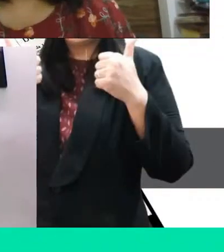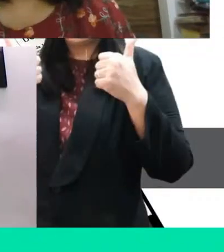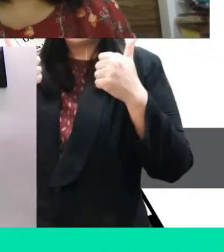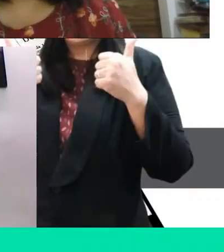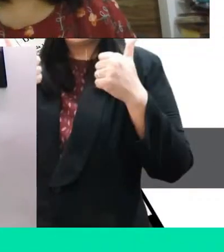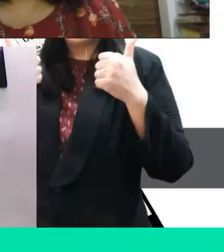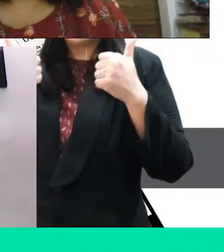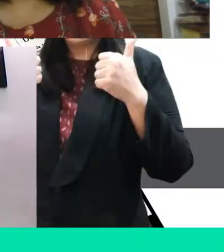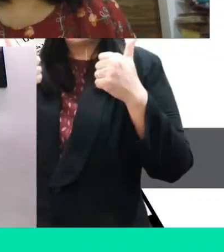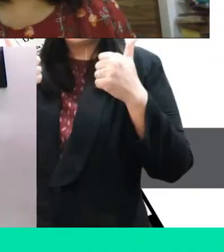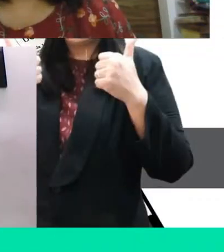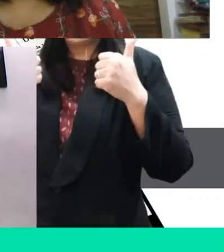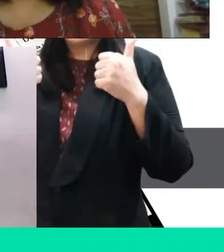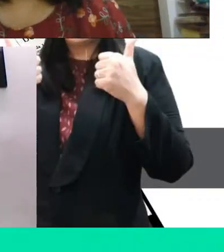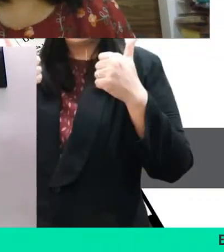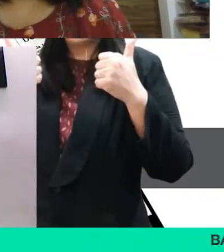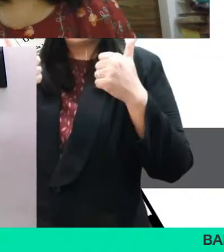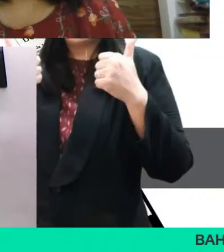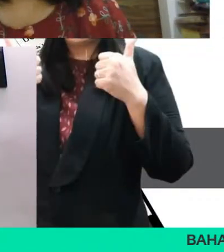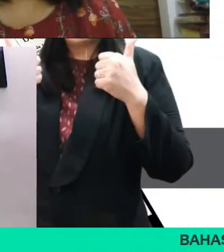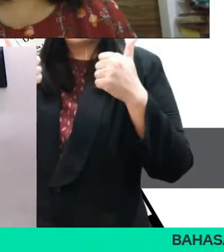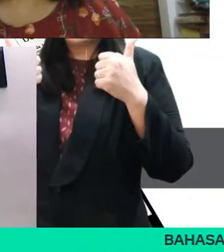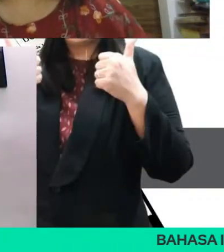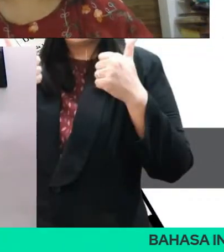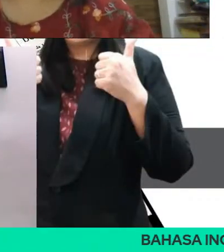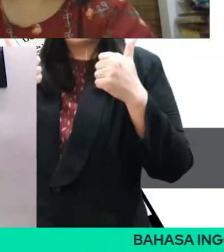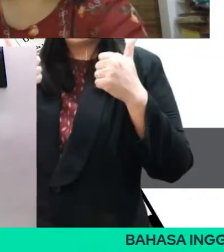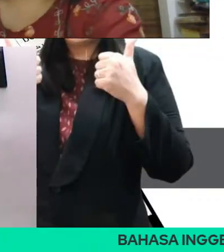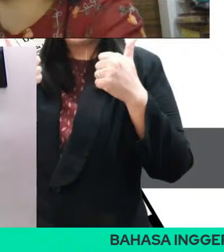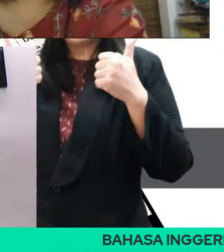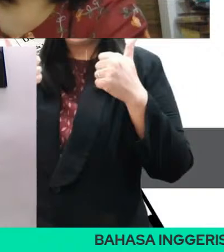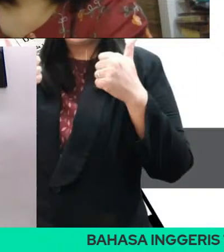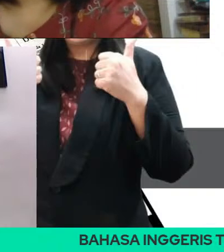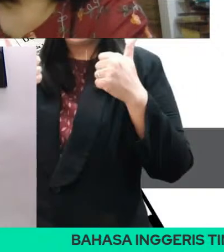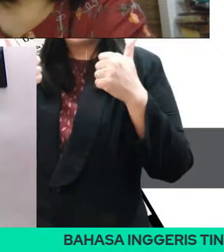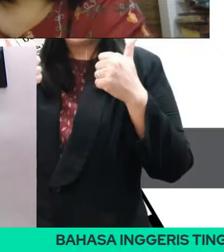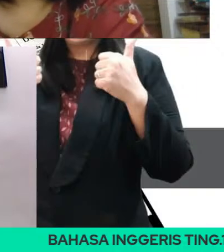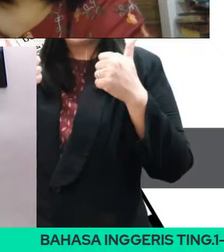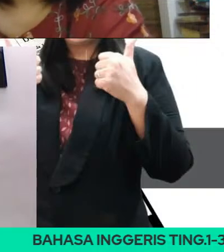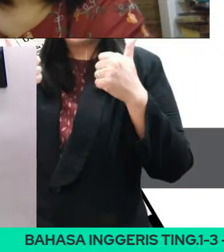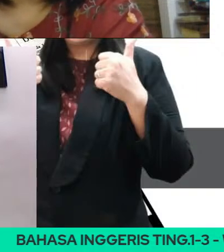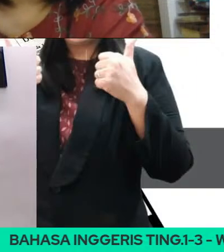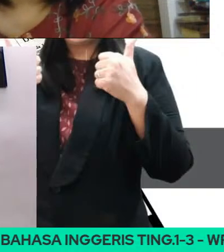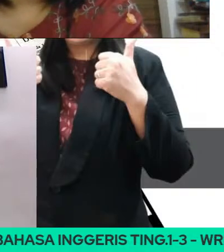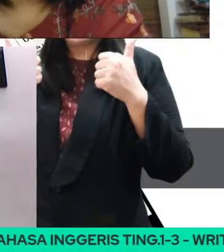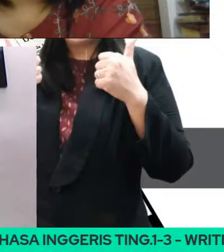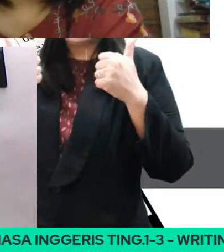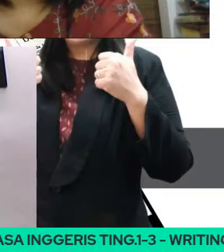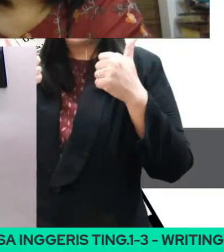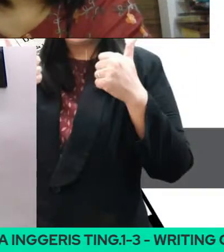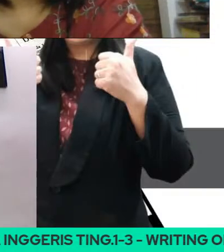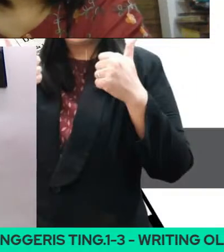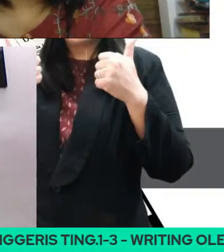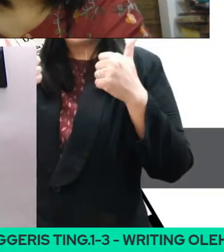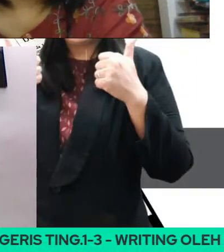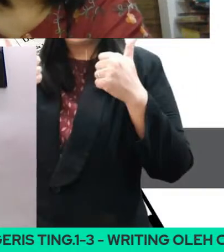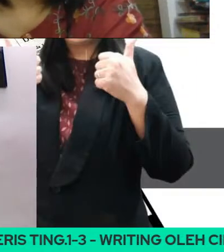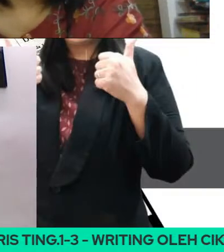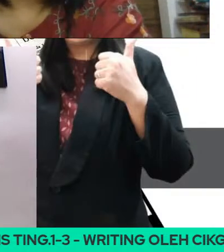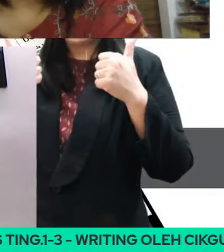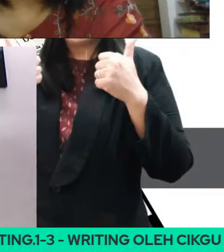use EDD account when you fill in your particulars and do make sure to listen to